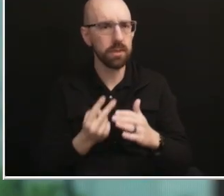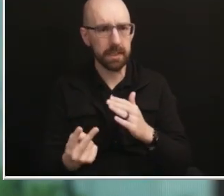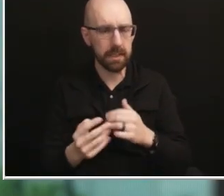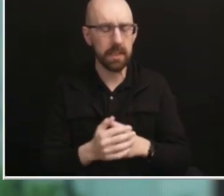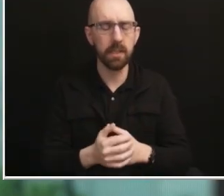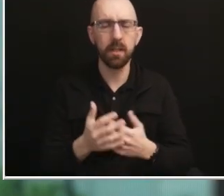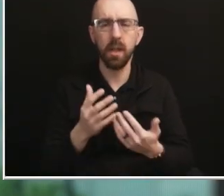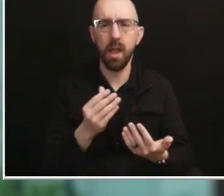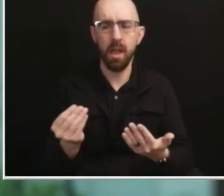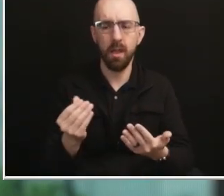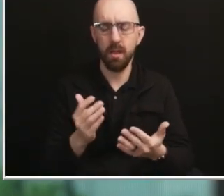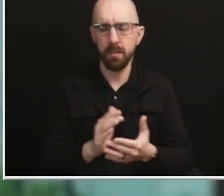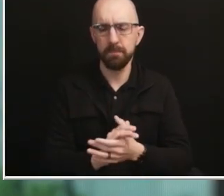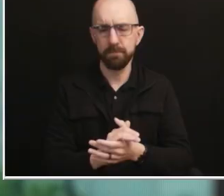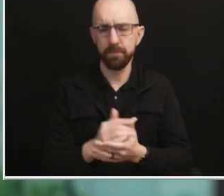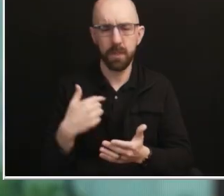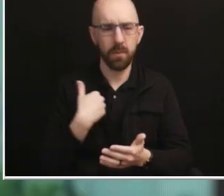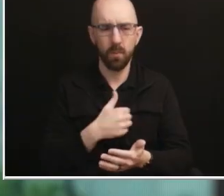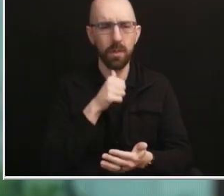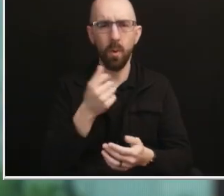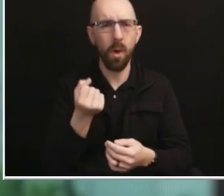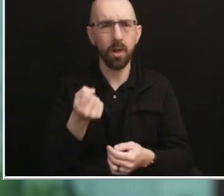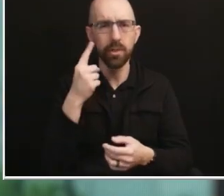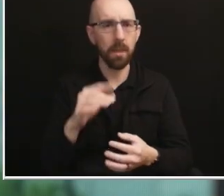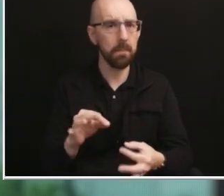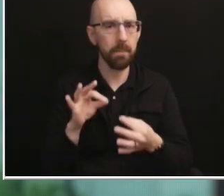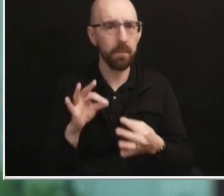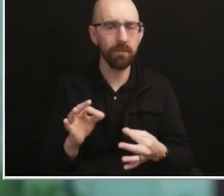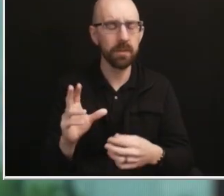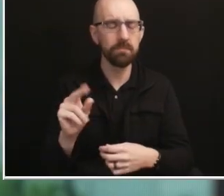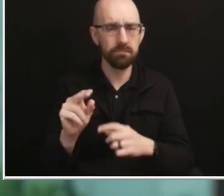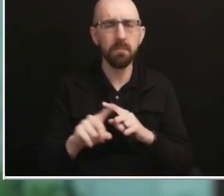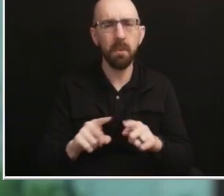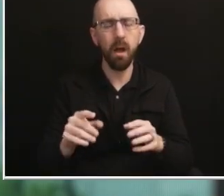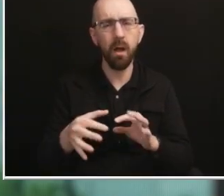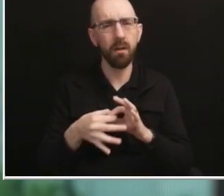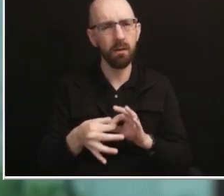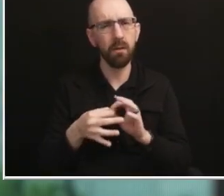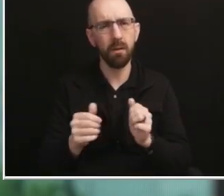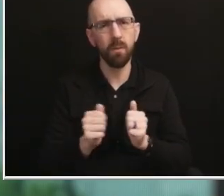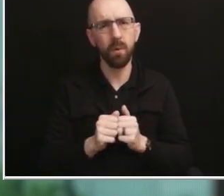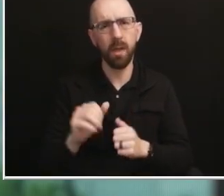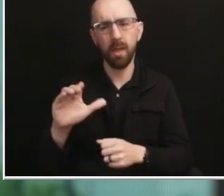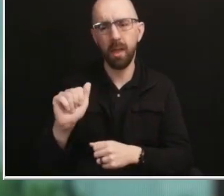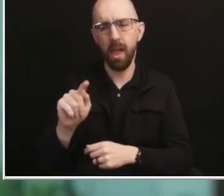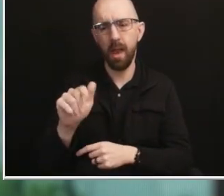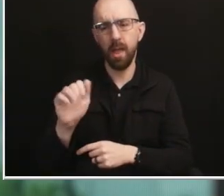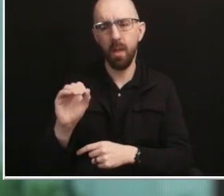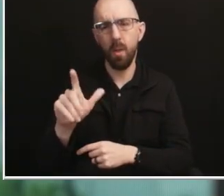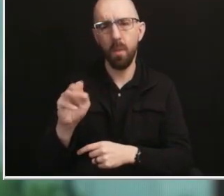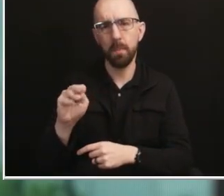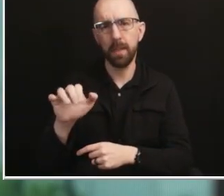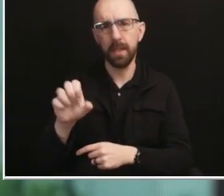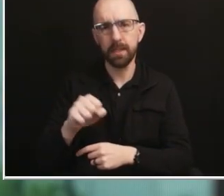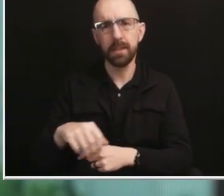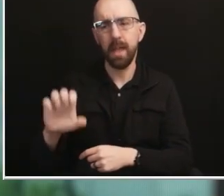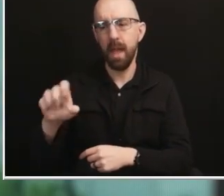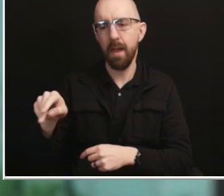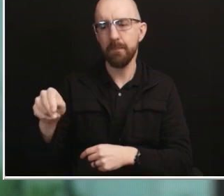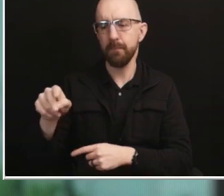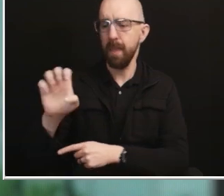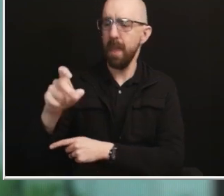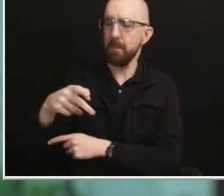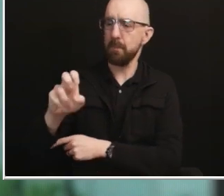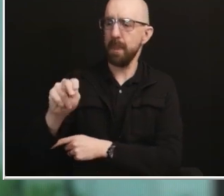And we don't understand it perfectly, but we think it has something to do with the catecholamines like epinephrine that get released, and